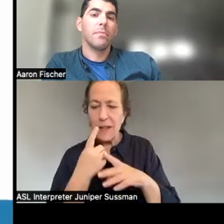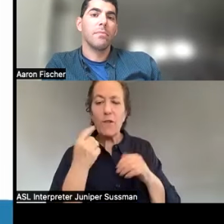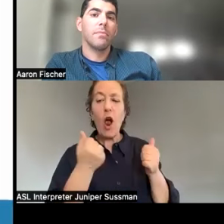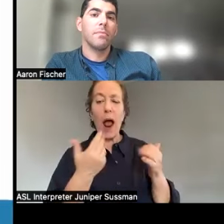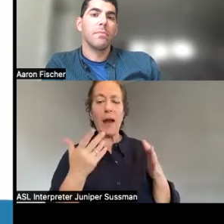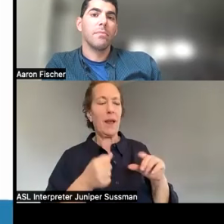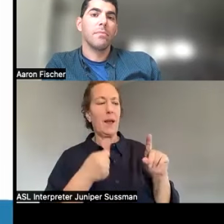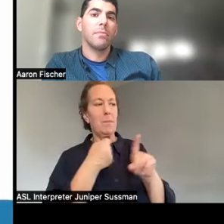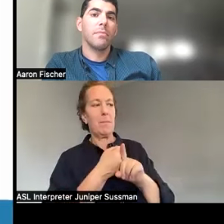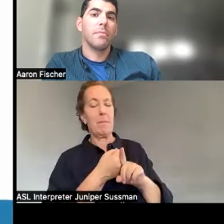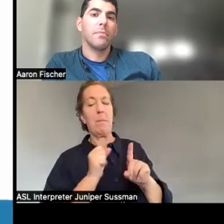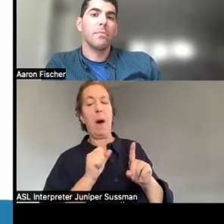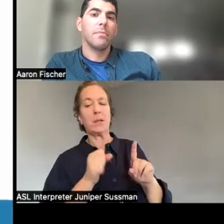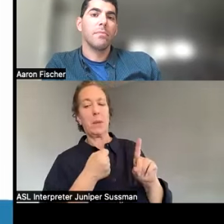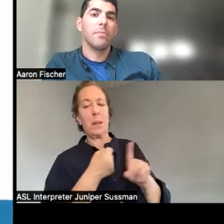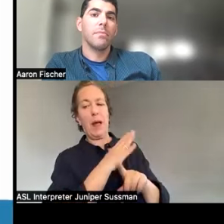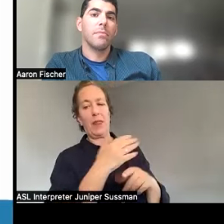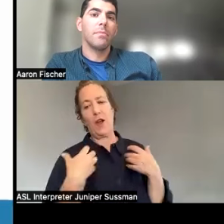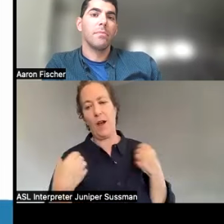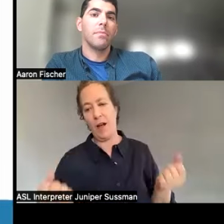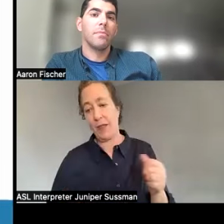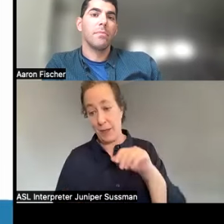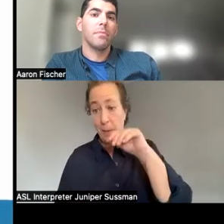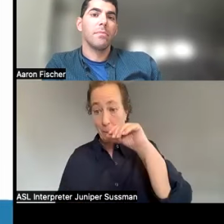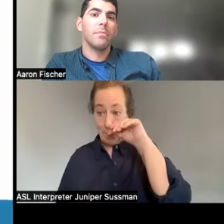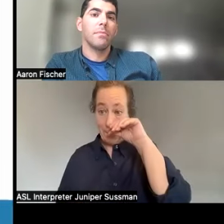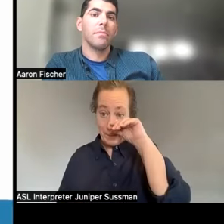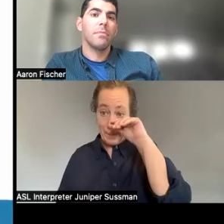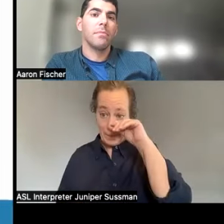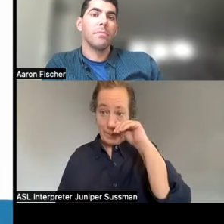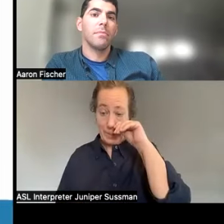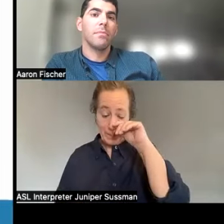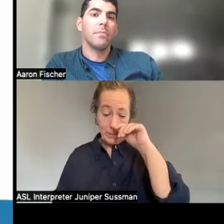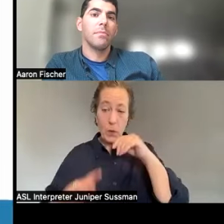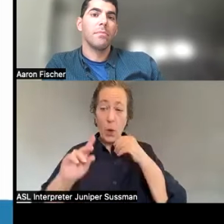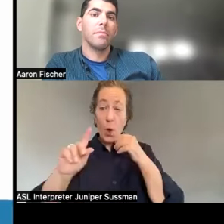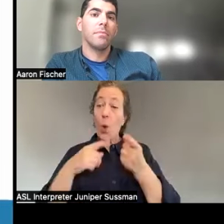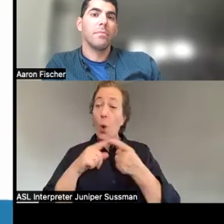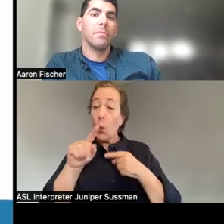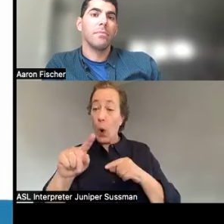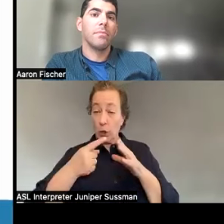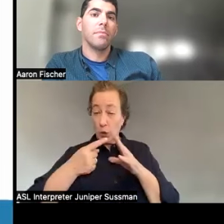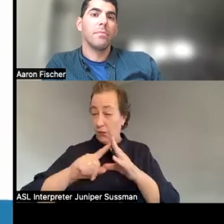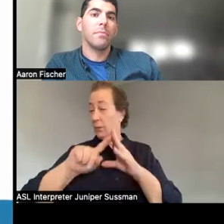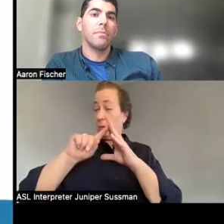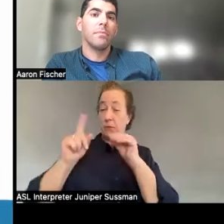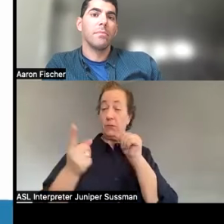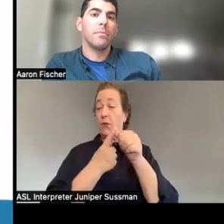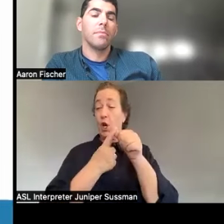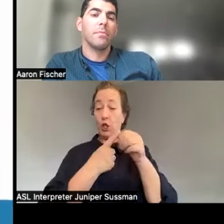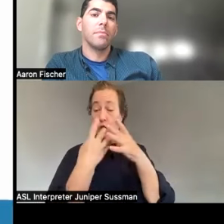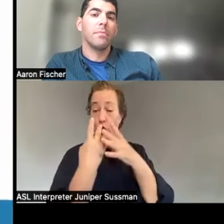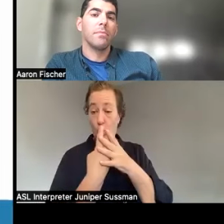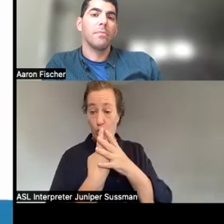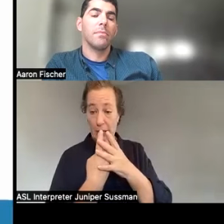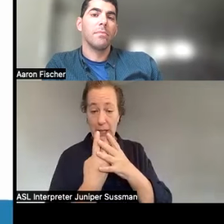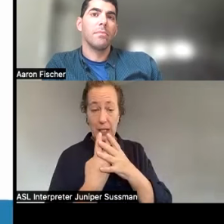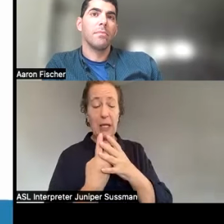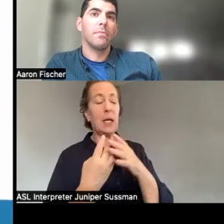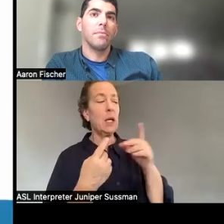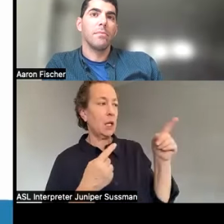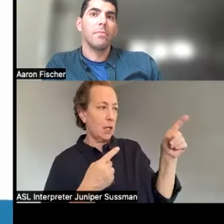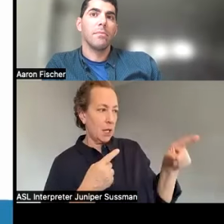health outcomes. Implement in that initial screening activity these opportunities